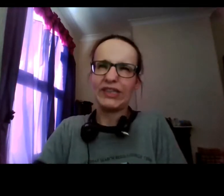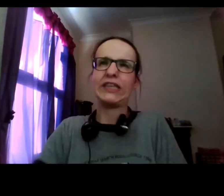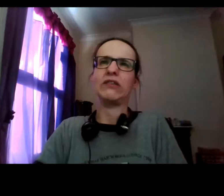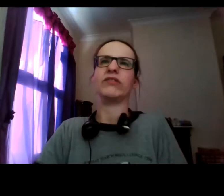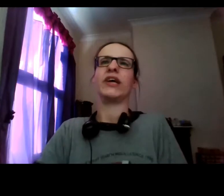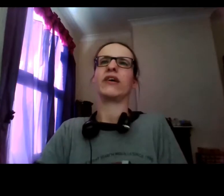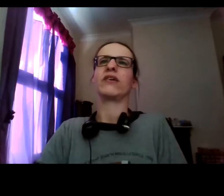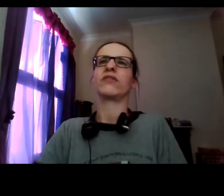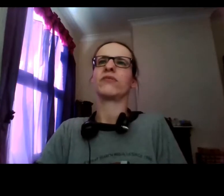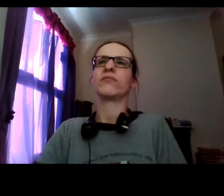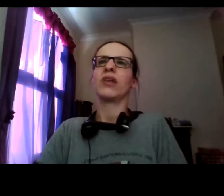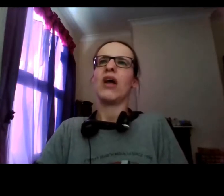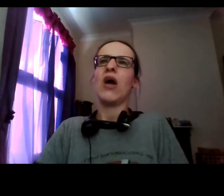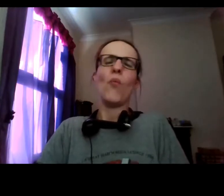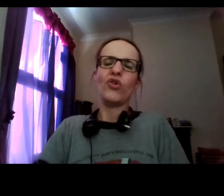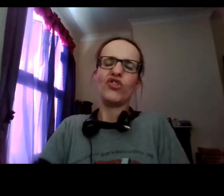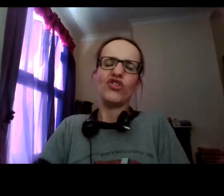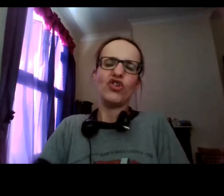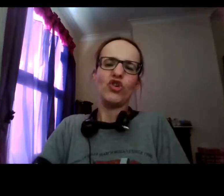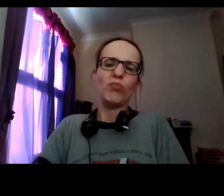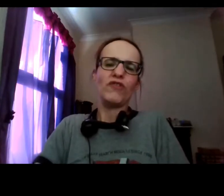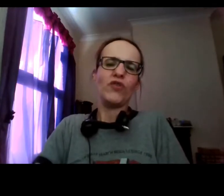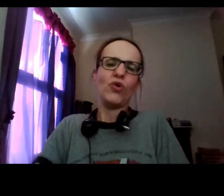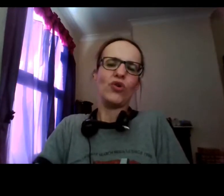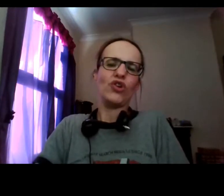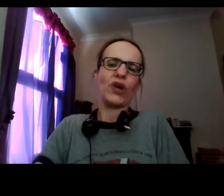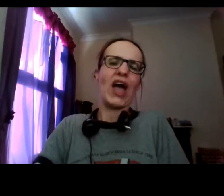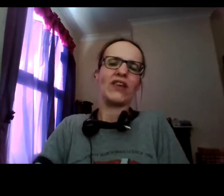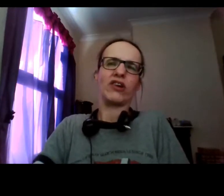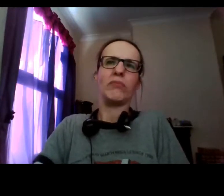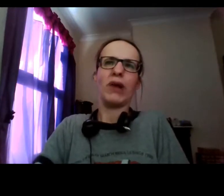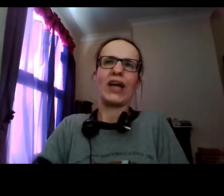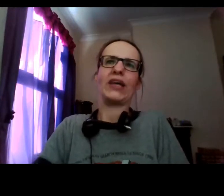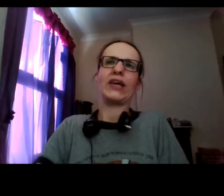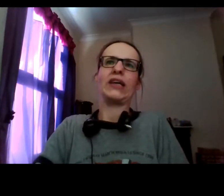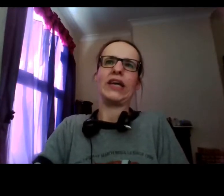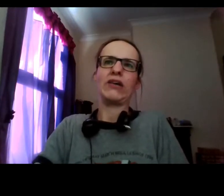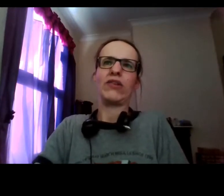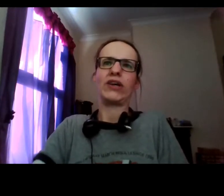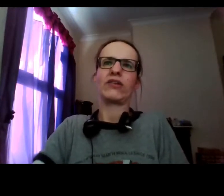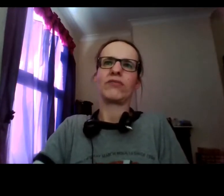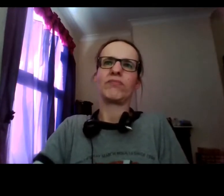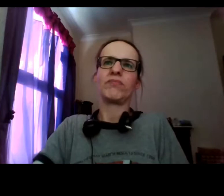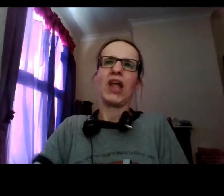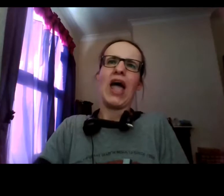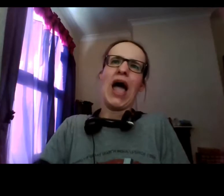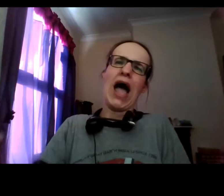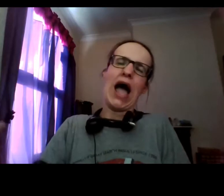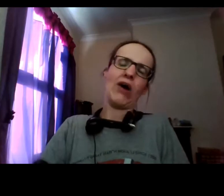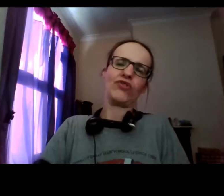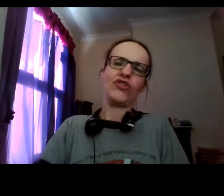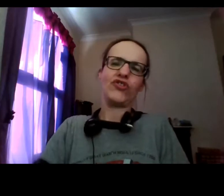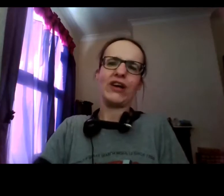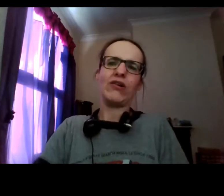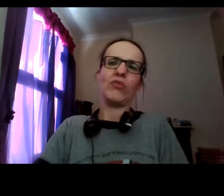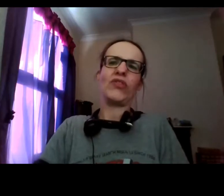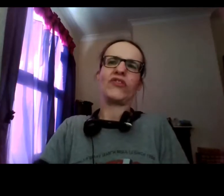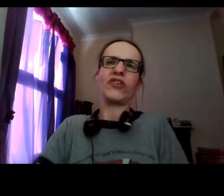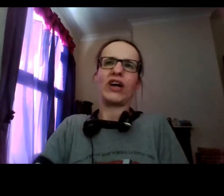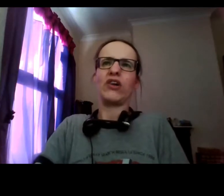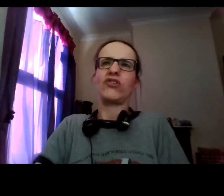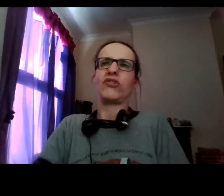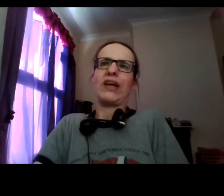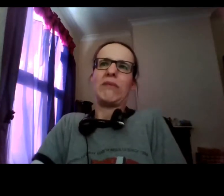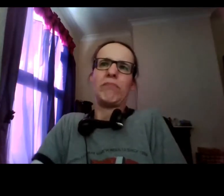technical legal things. What do you do before you get to complaining and legal things? How do you deal with